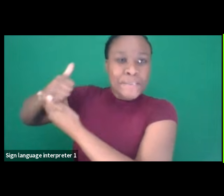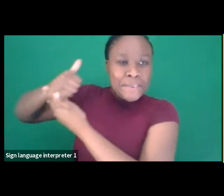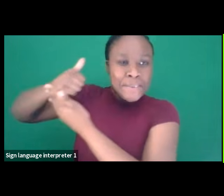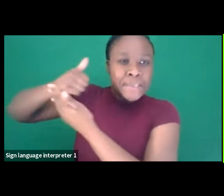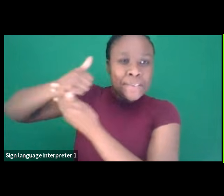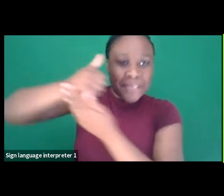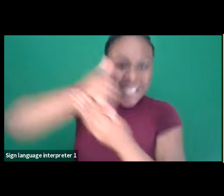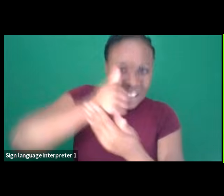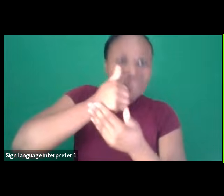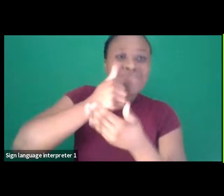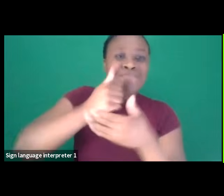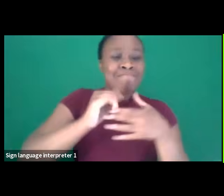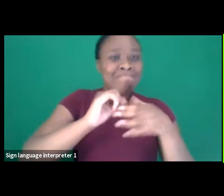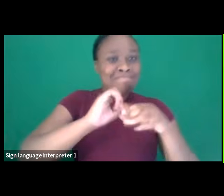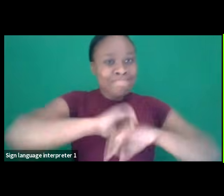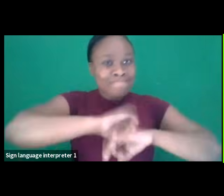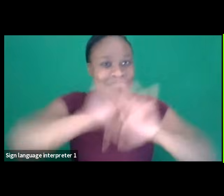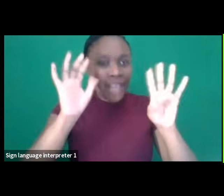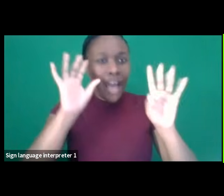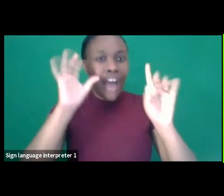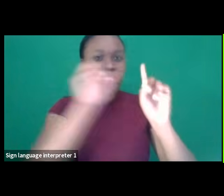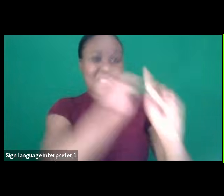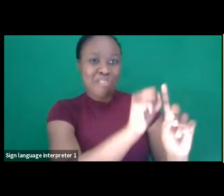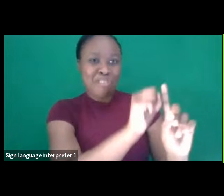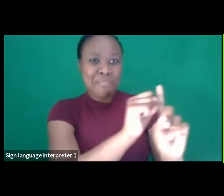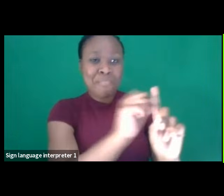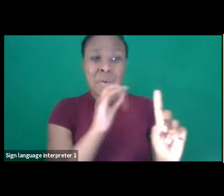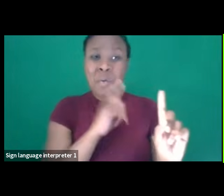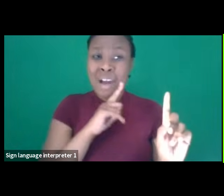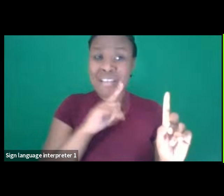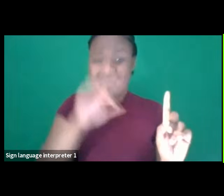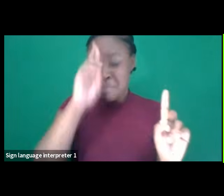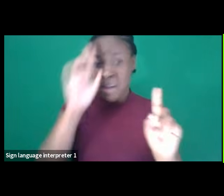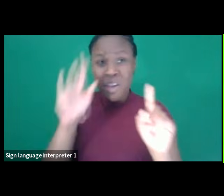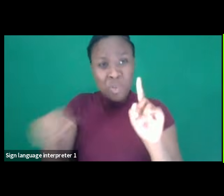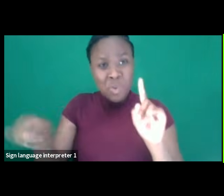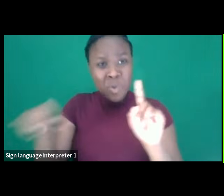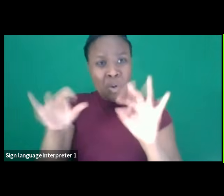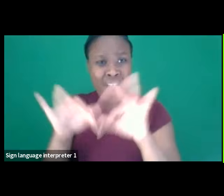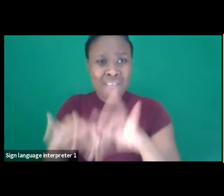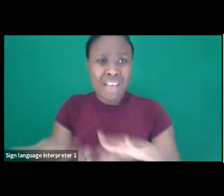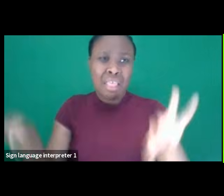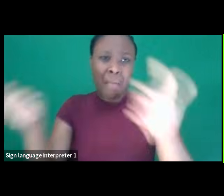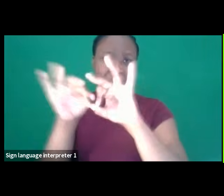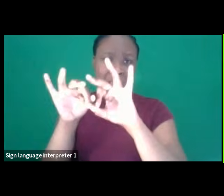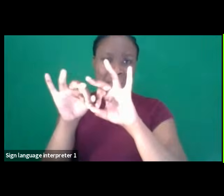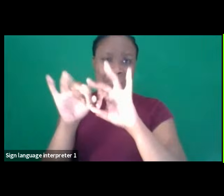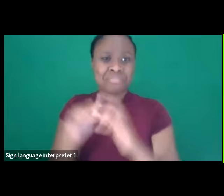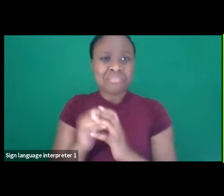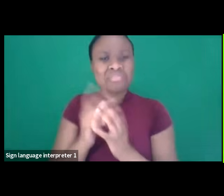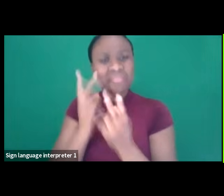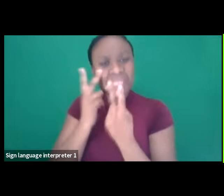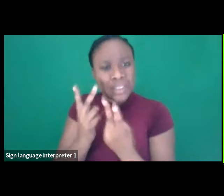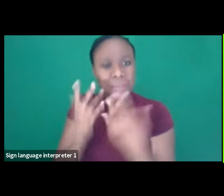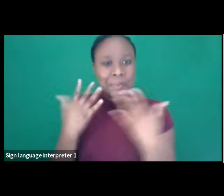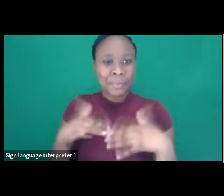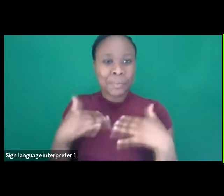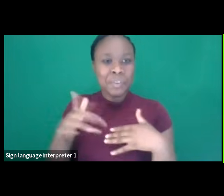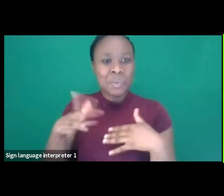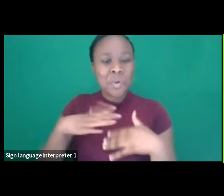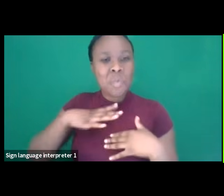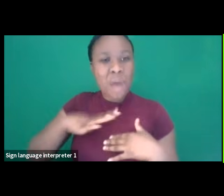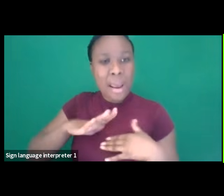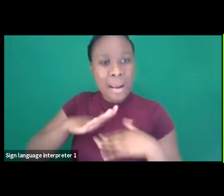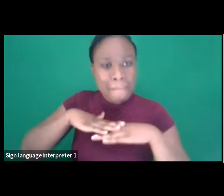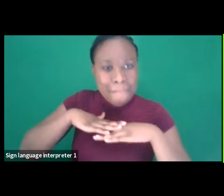your tax matter. Our sense and data suggest that there is an appetite for more conversation on